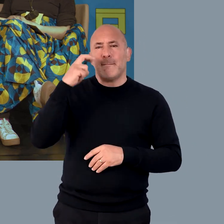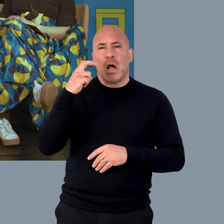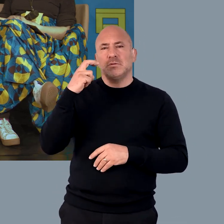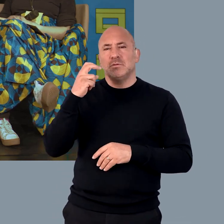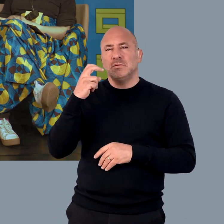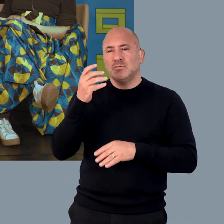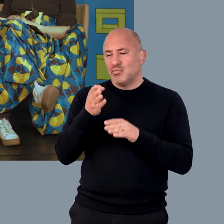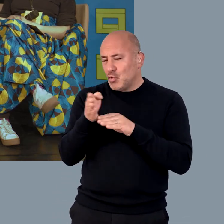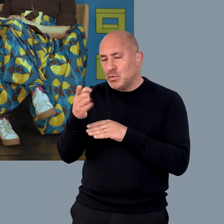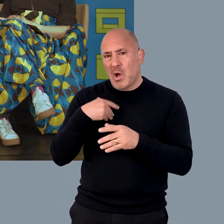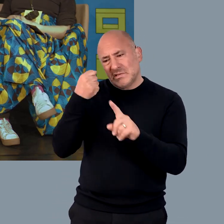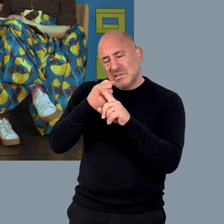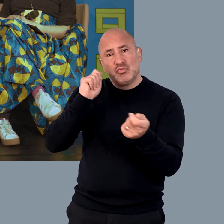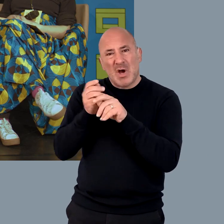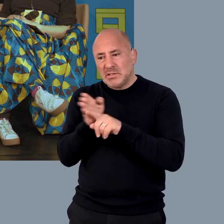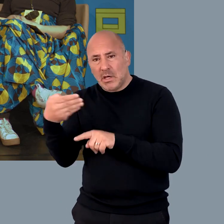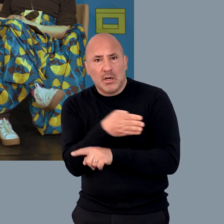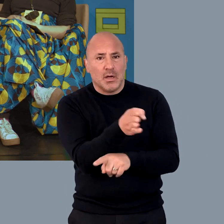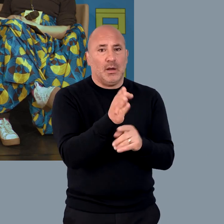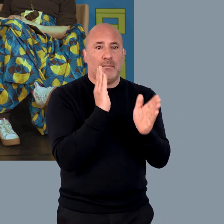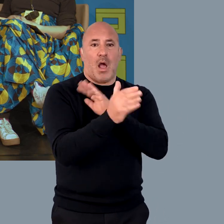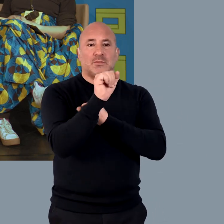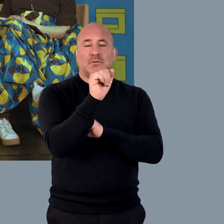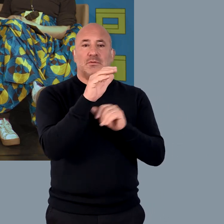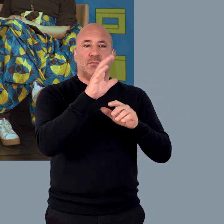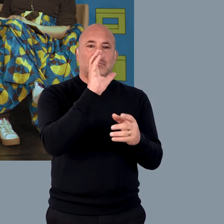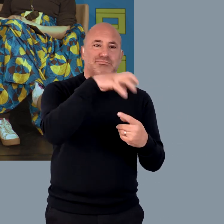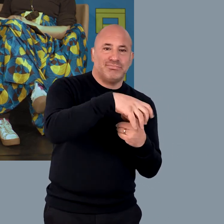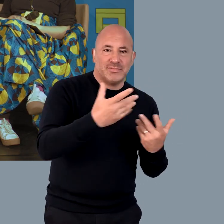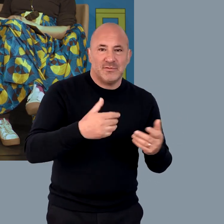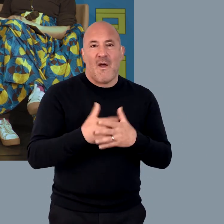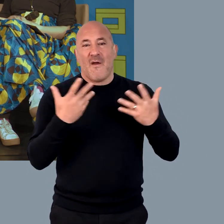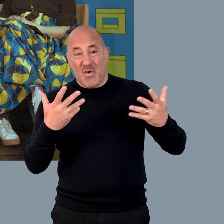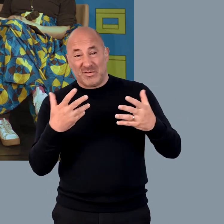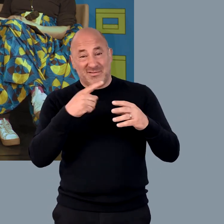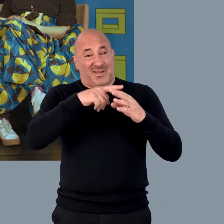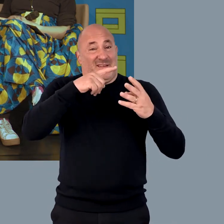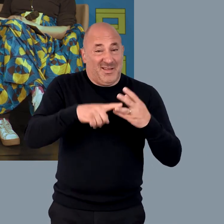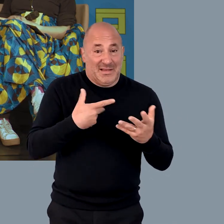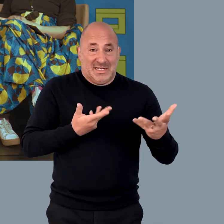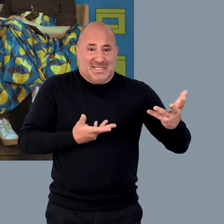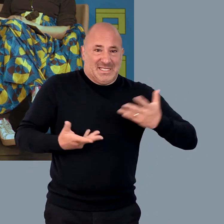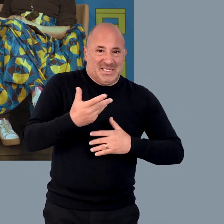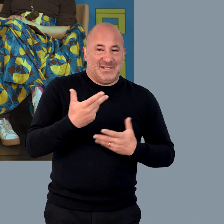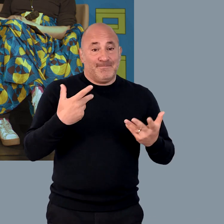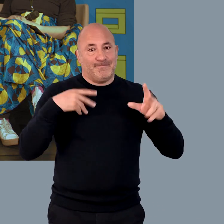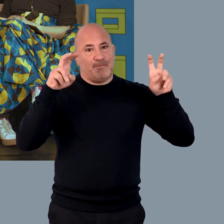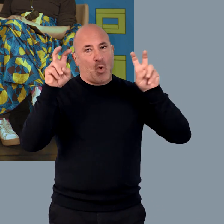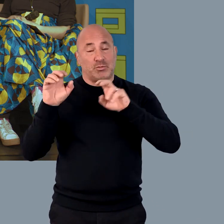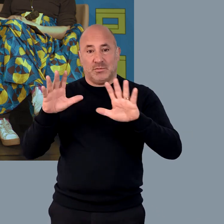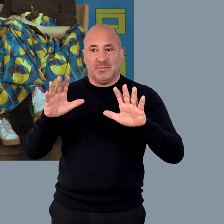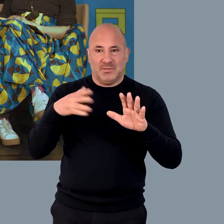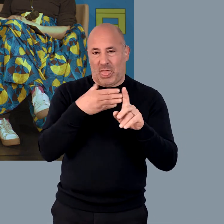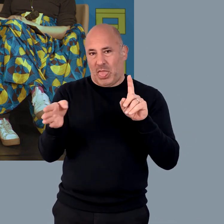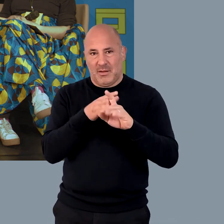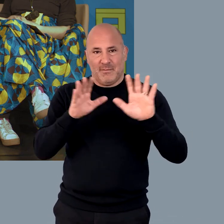difficult sometimes, but there's definitely at least lobbying that you could do if there's changing a bus route, for example. And then, of course, this brings